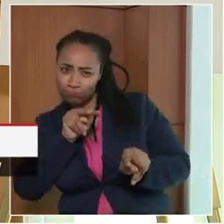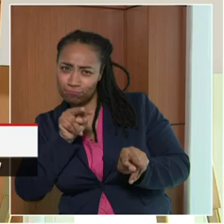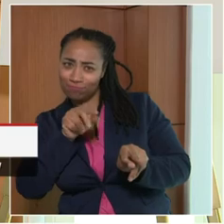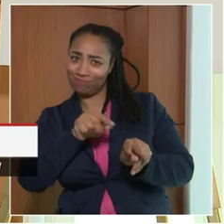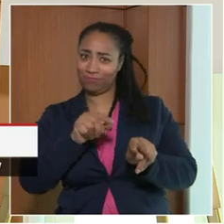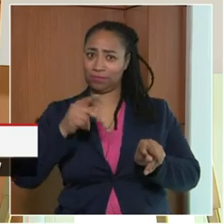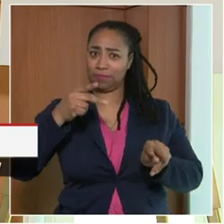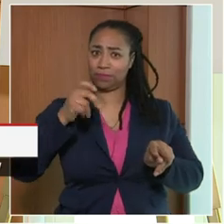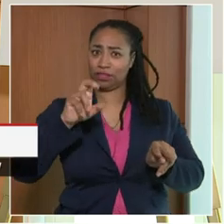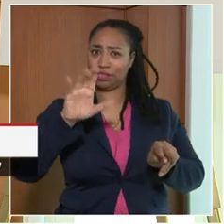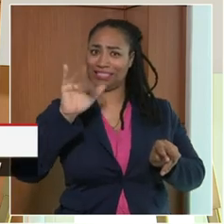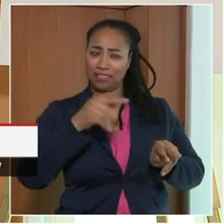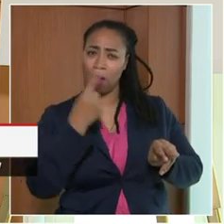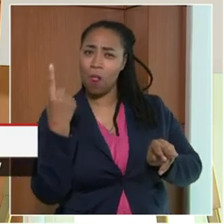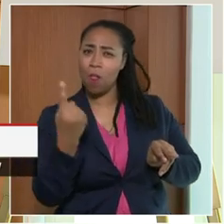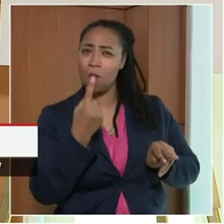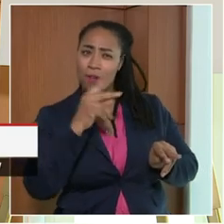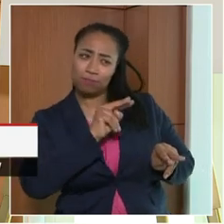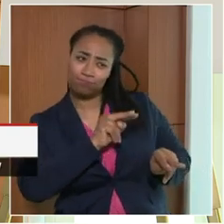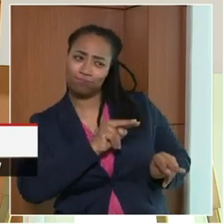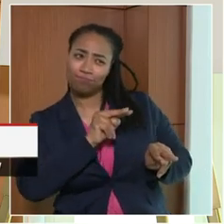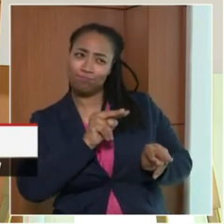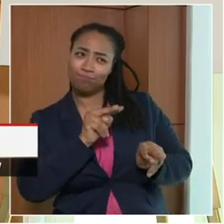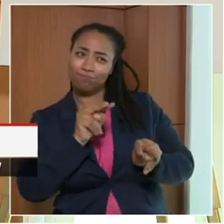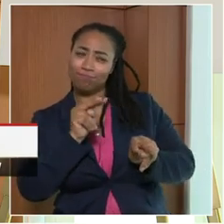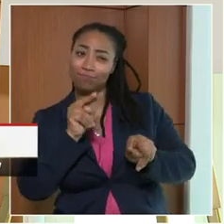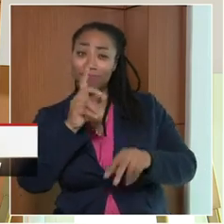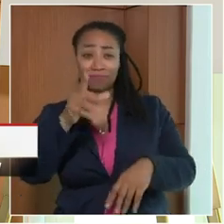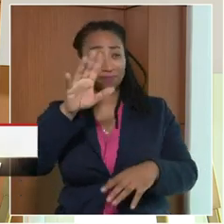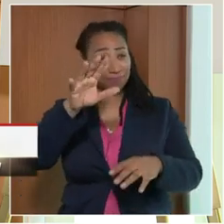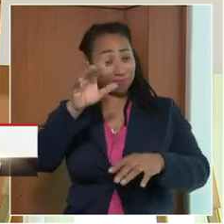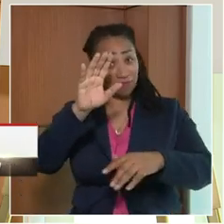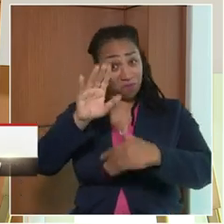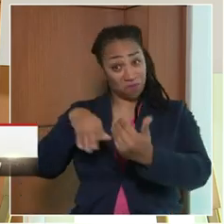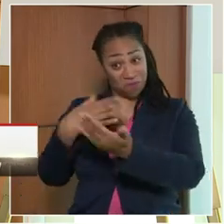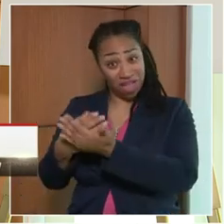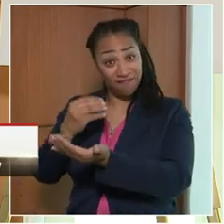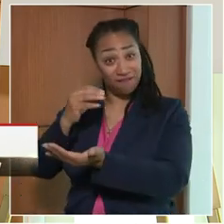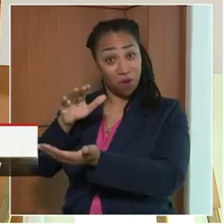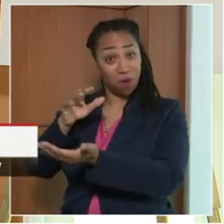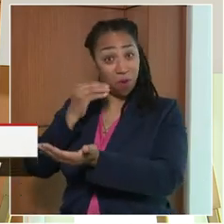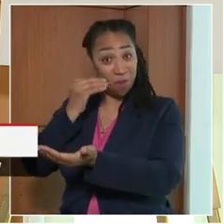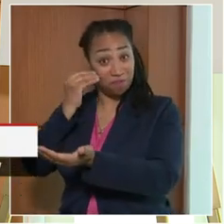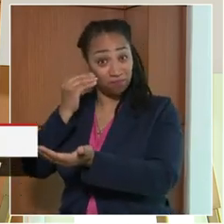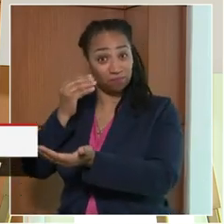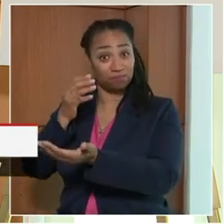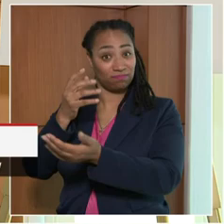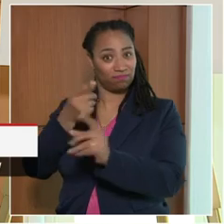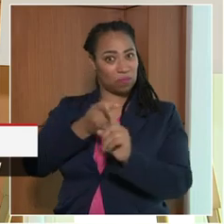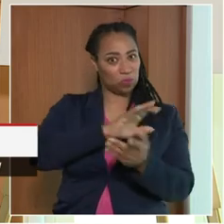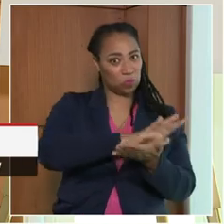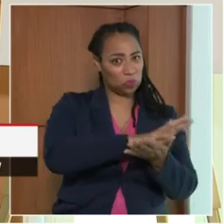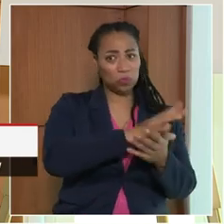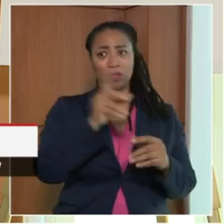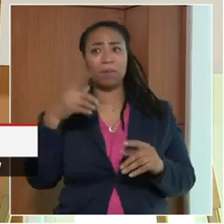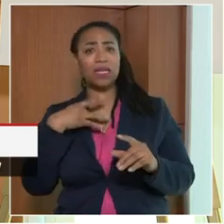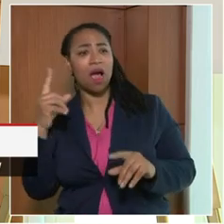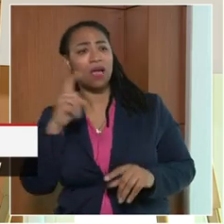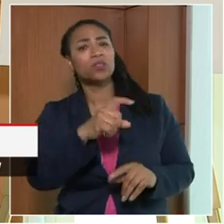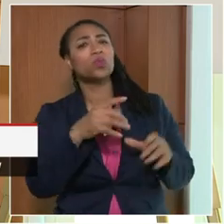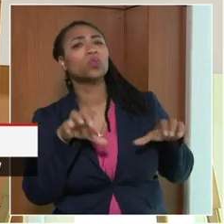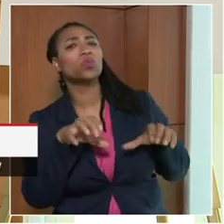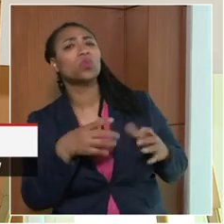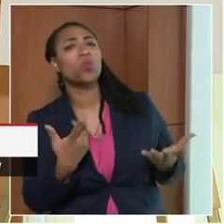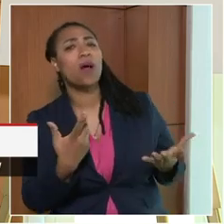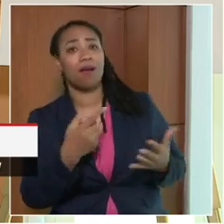came home, an accountability partner. And I'm saying she did this from a 30,000-foot lens of a